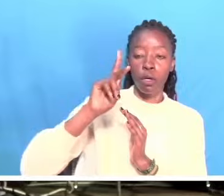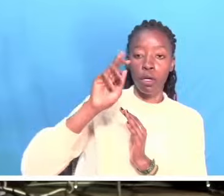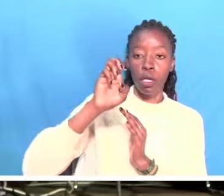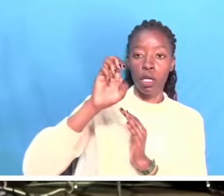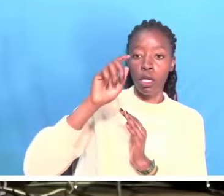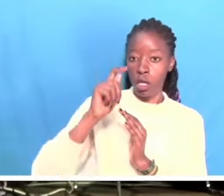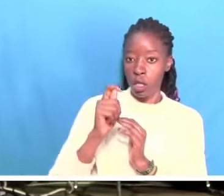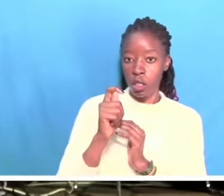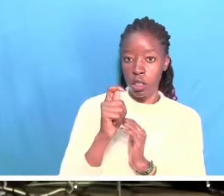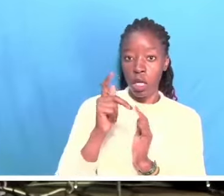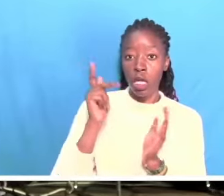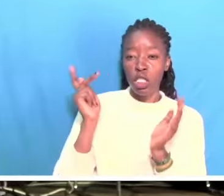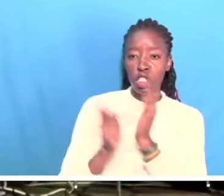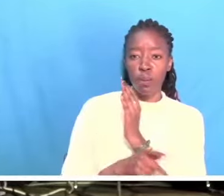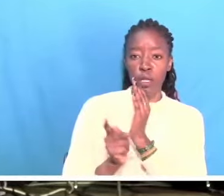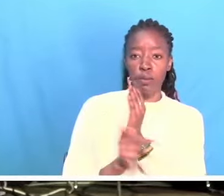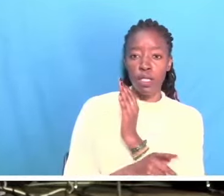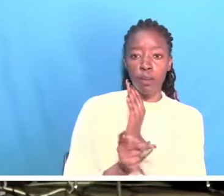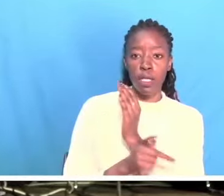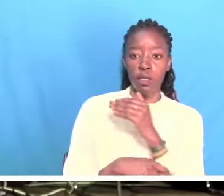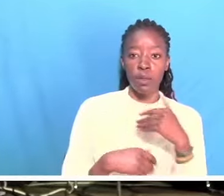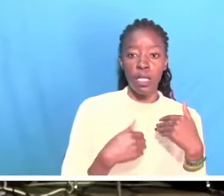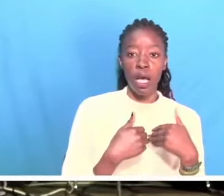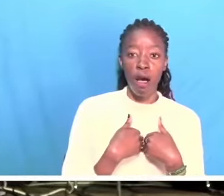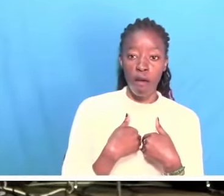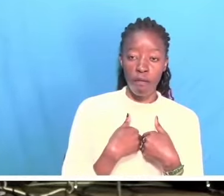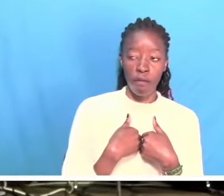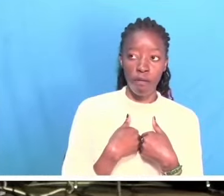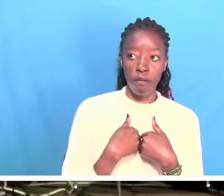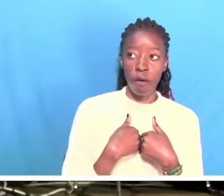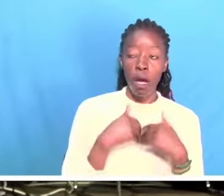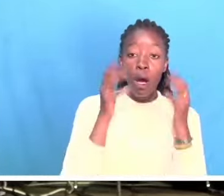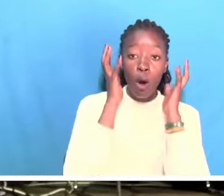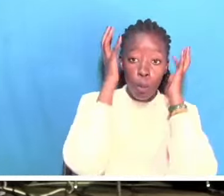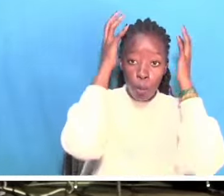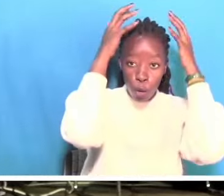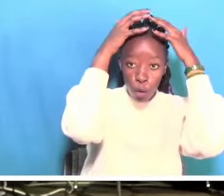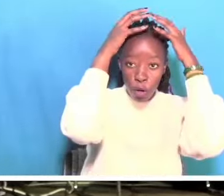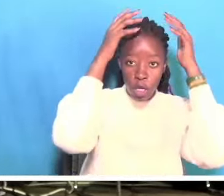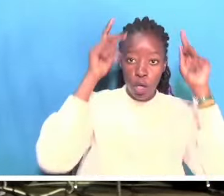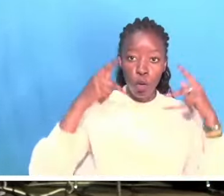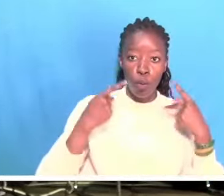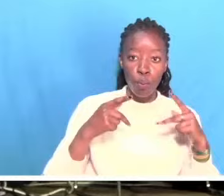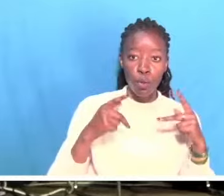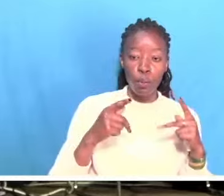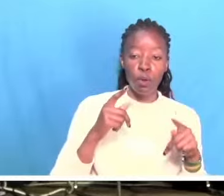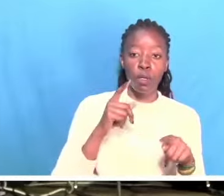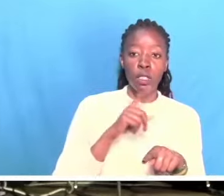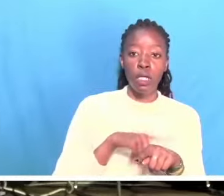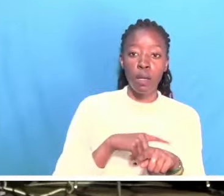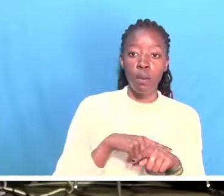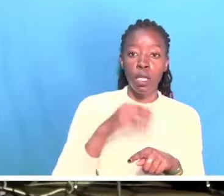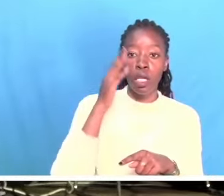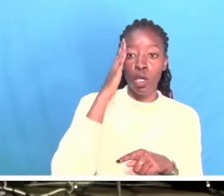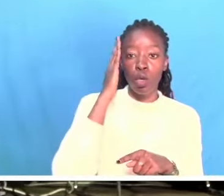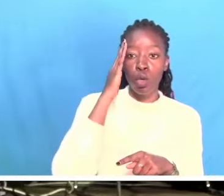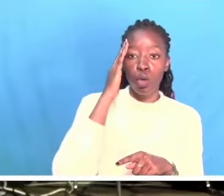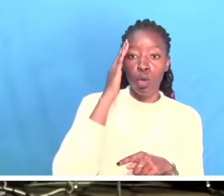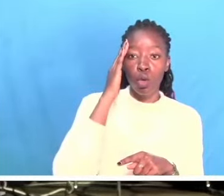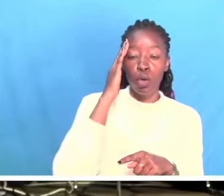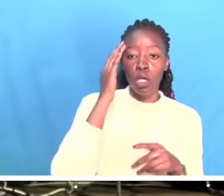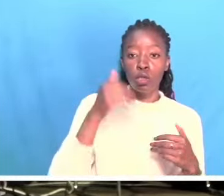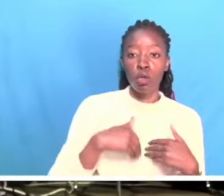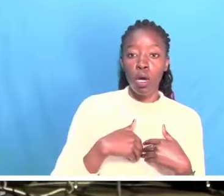come, also we have Wakurino. Wakurino, if they know that you are smoking in private or you are engaged in those